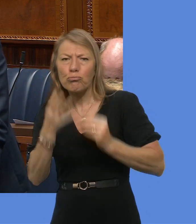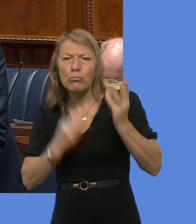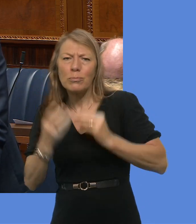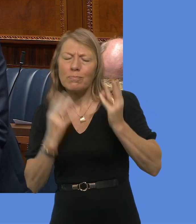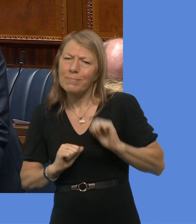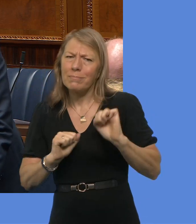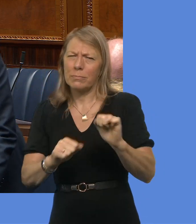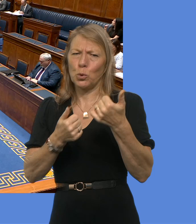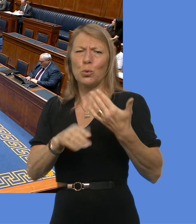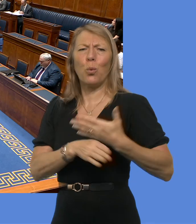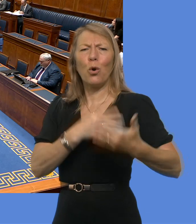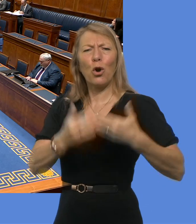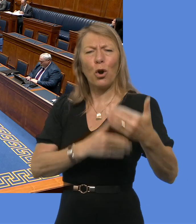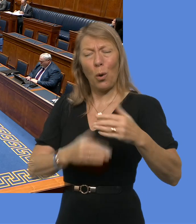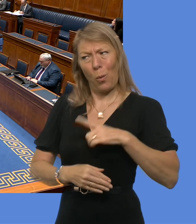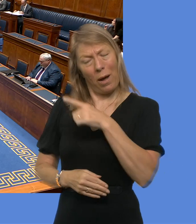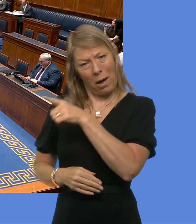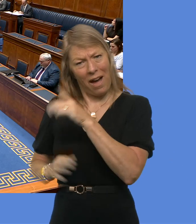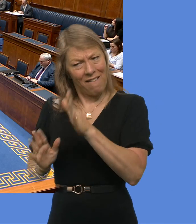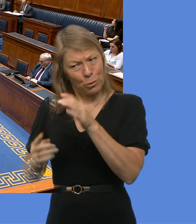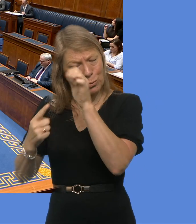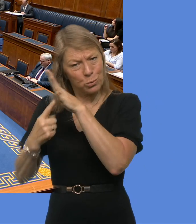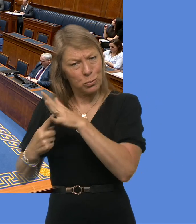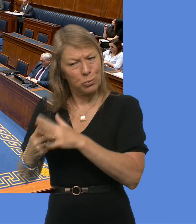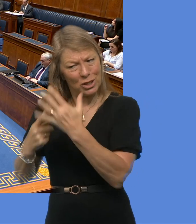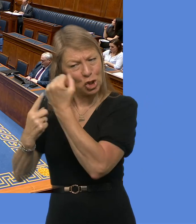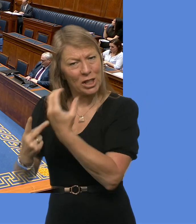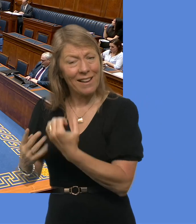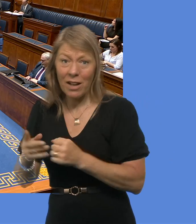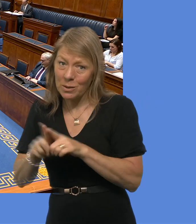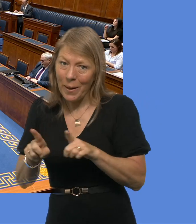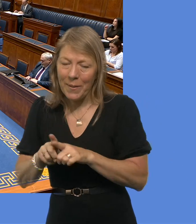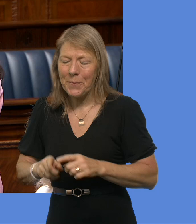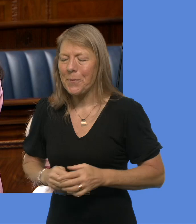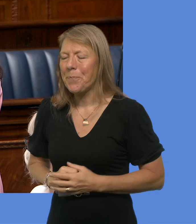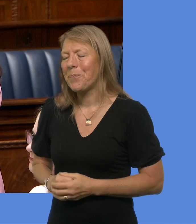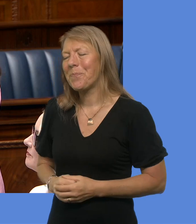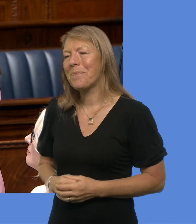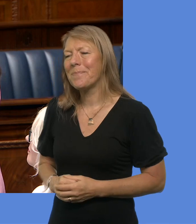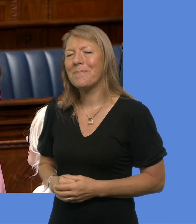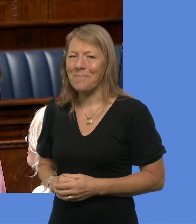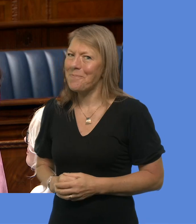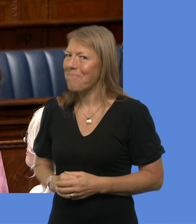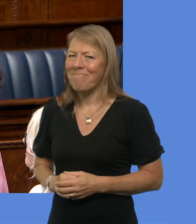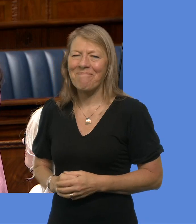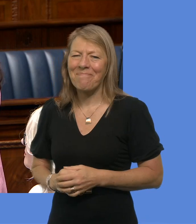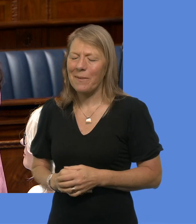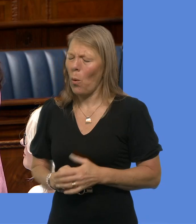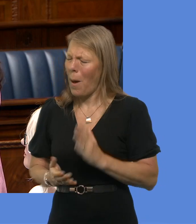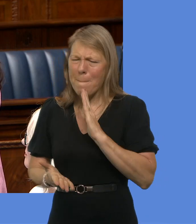on key projects? Mr. The member for his question. I was a very early convert and enthusiast for